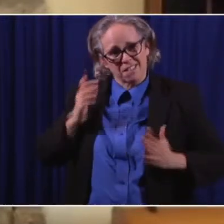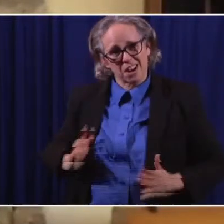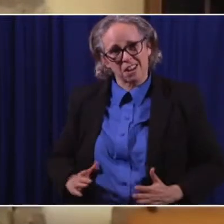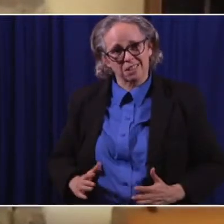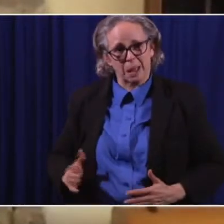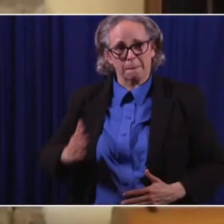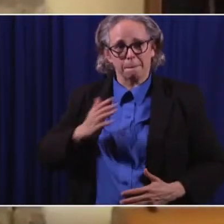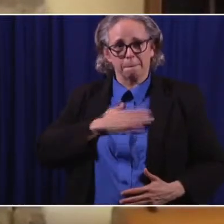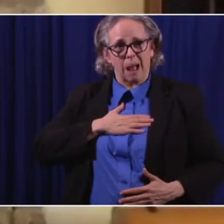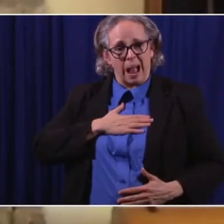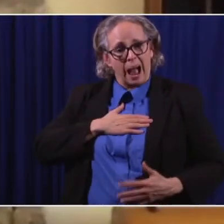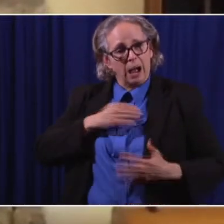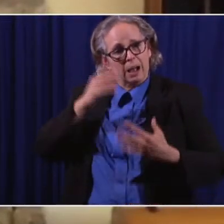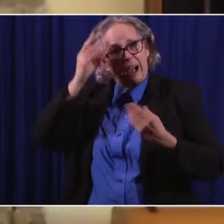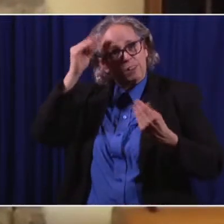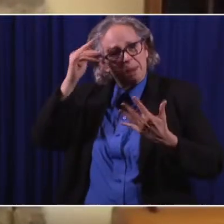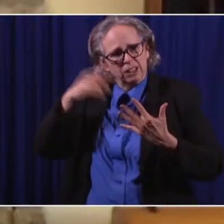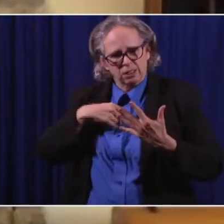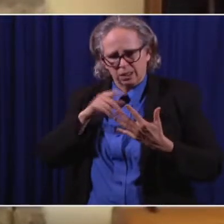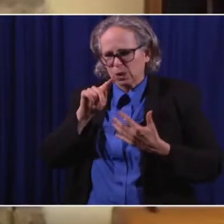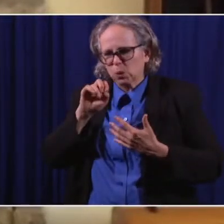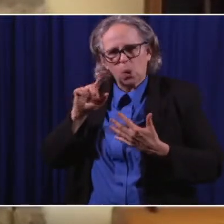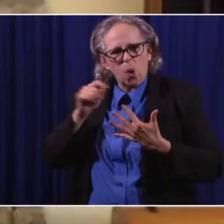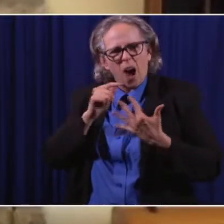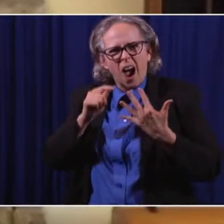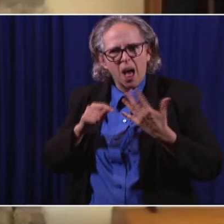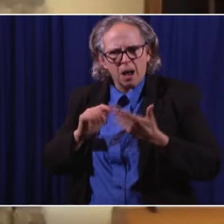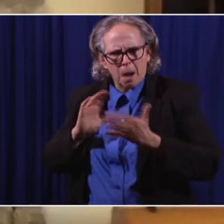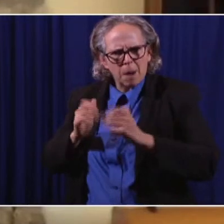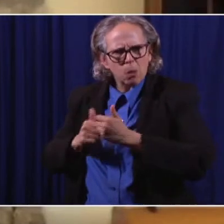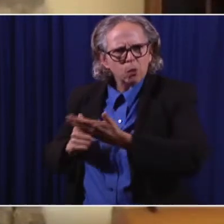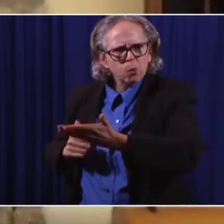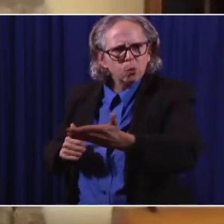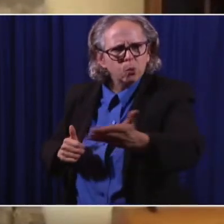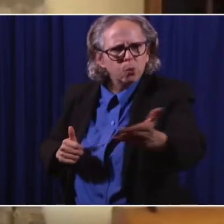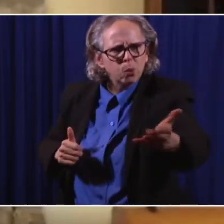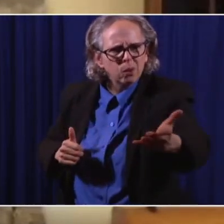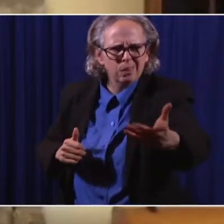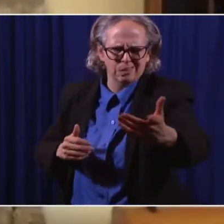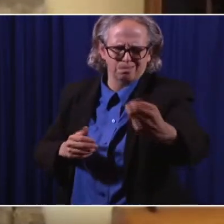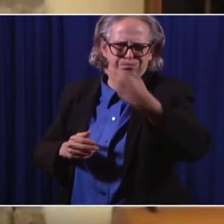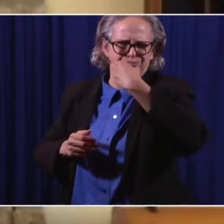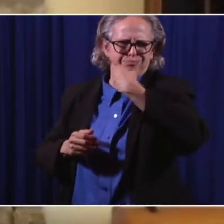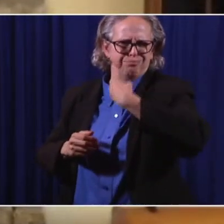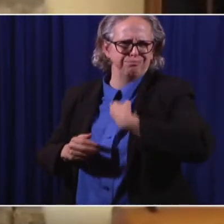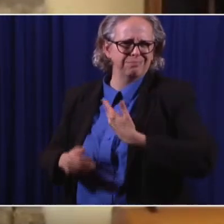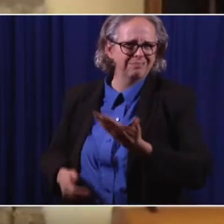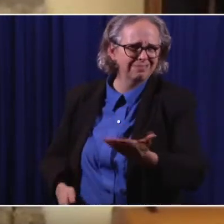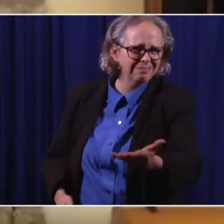great as the tools that people of the state of Ohio have collectively.